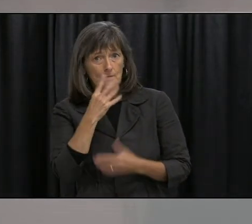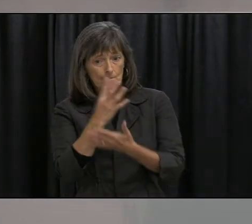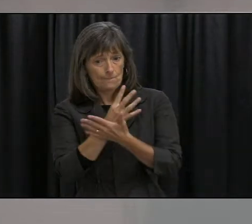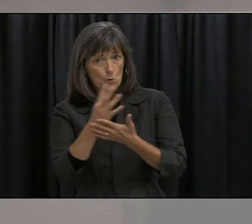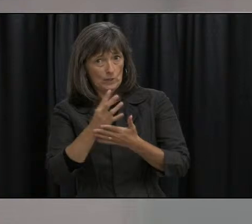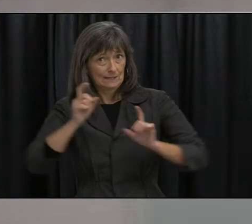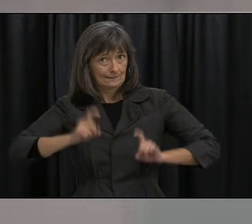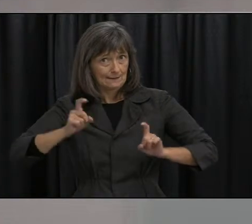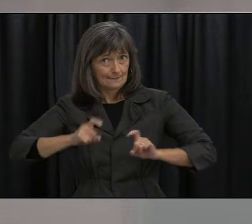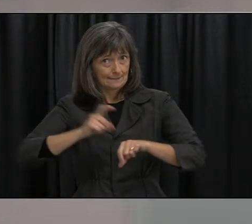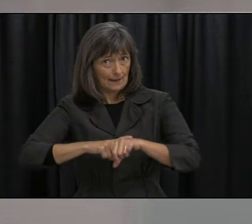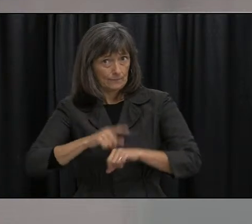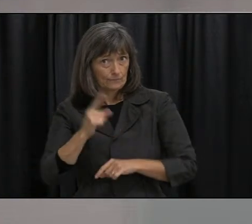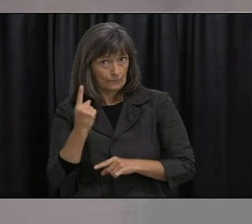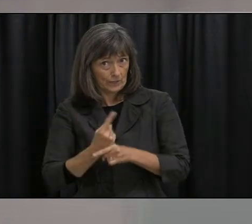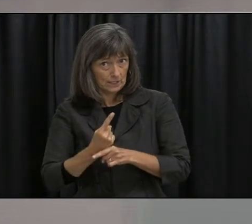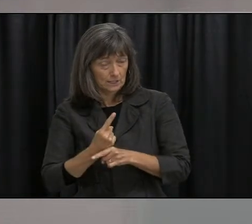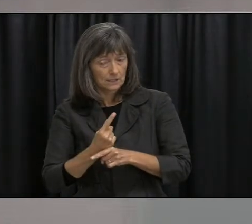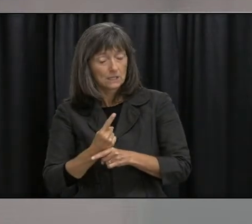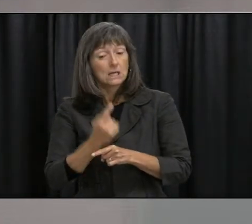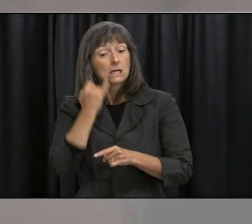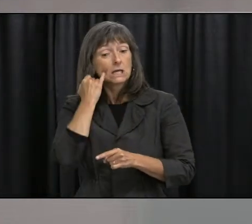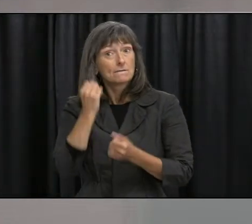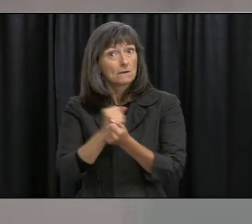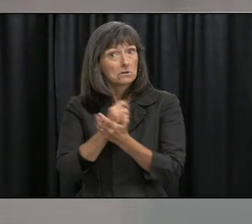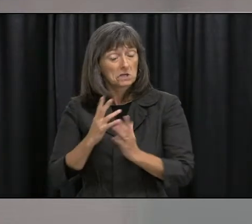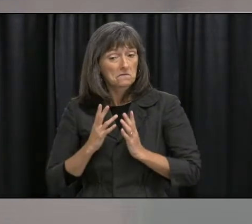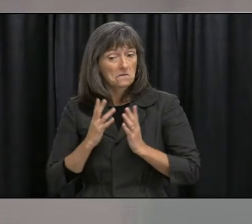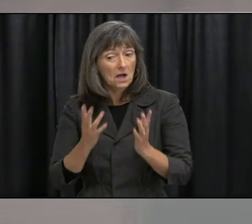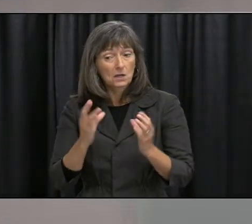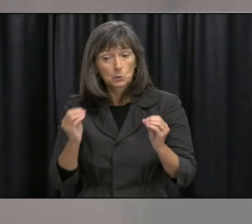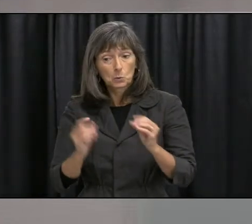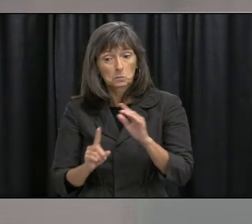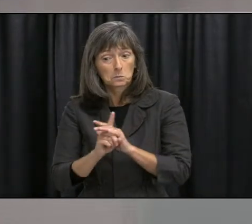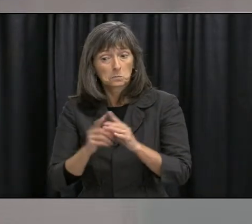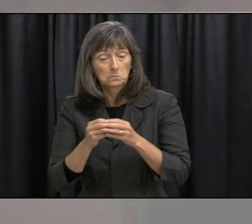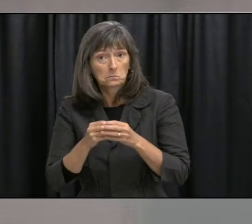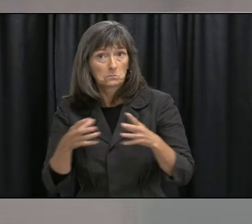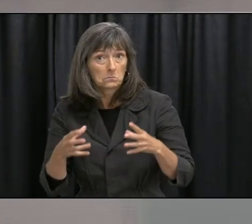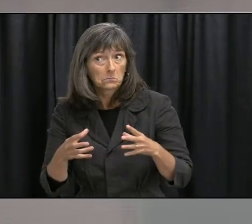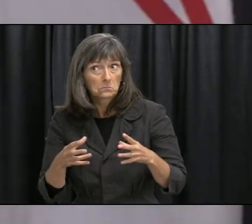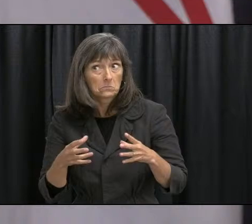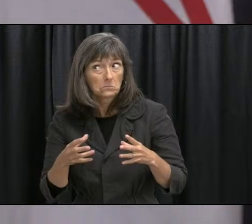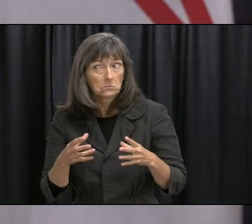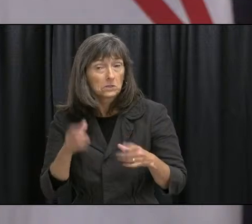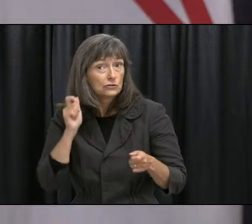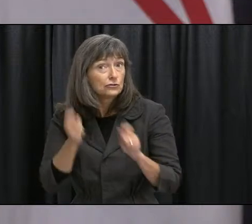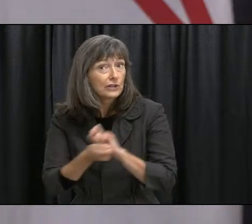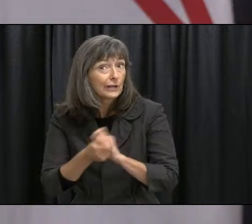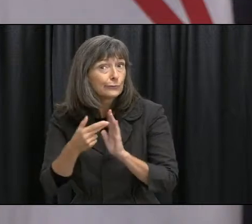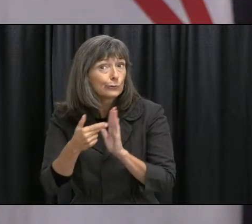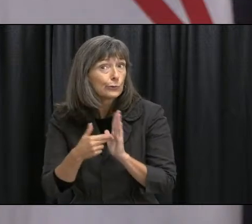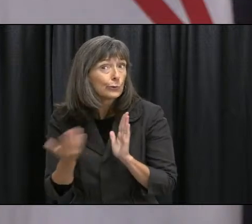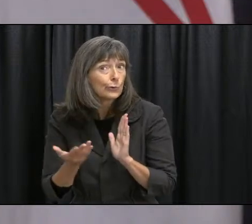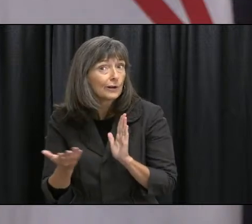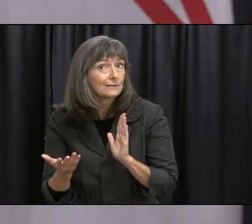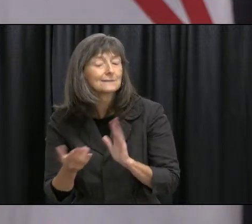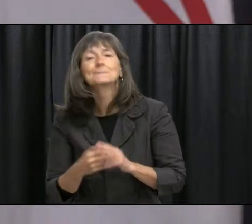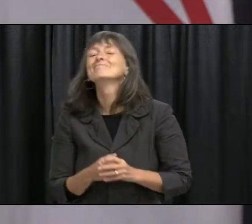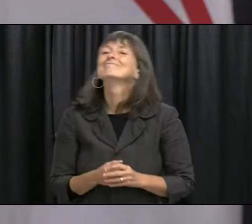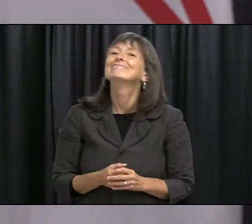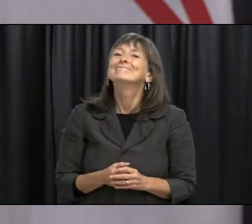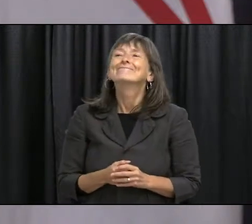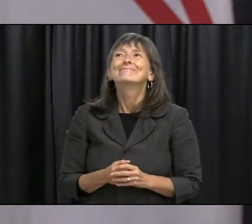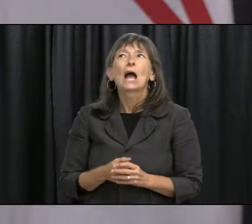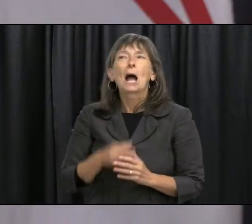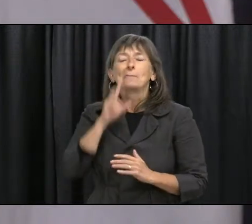goes well, what further relaxation of restrictions would you consider? So that's something we'll have to determine after the trial. I certainly wouldn't want